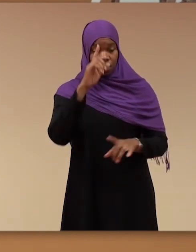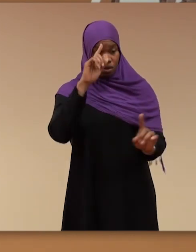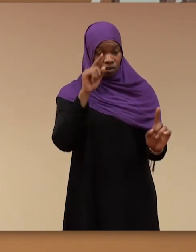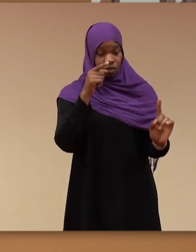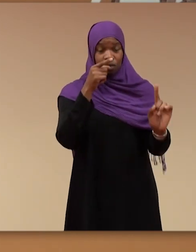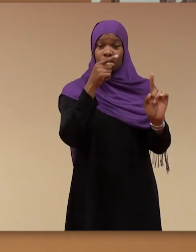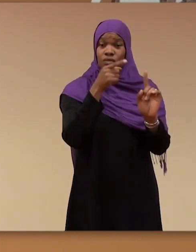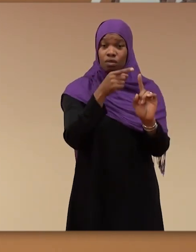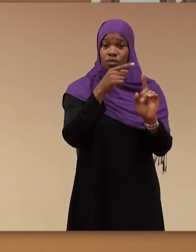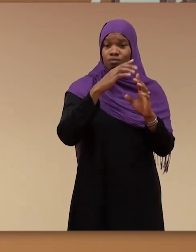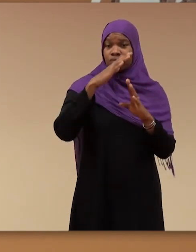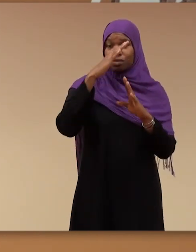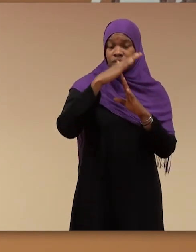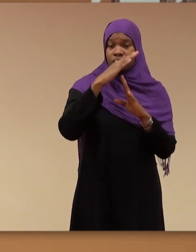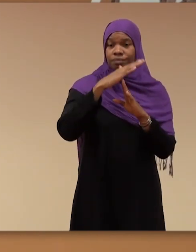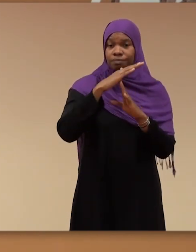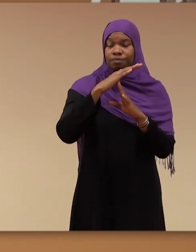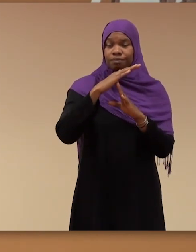preserving life,